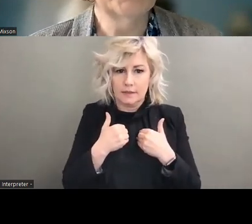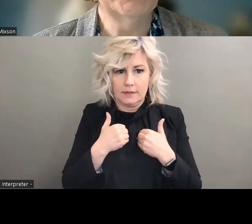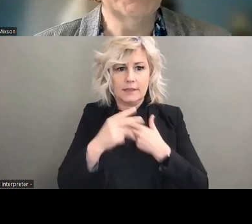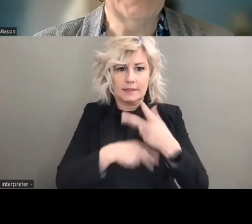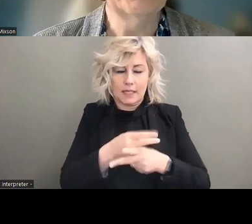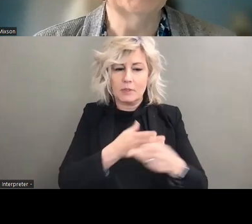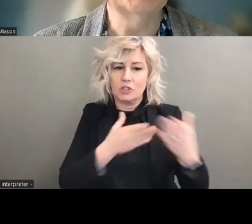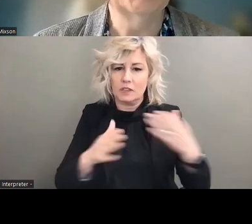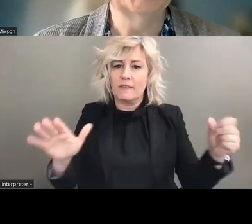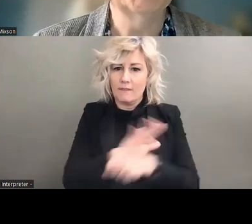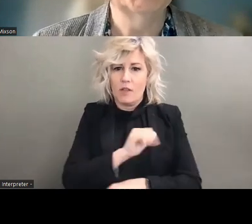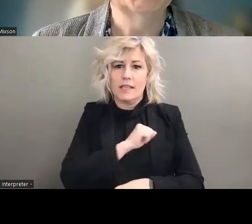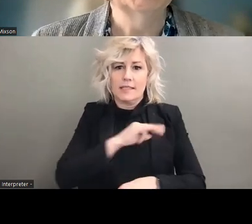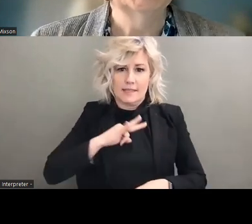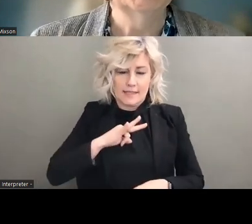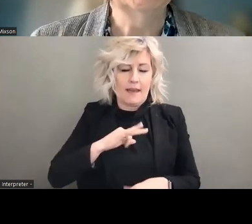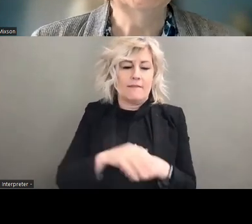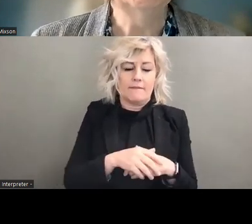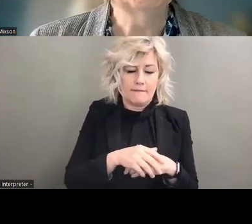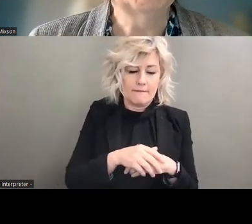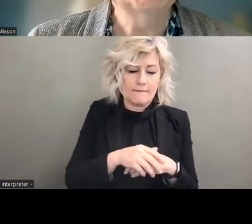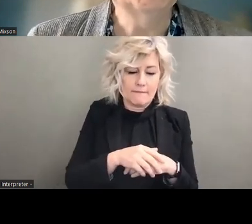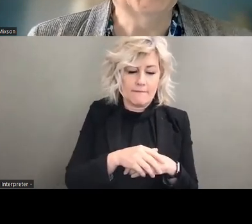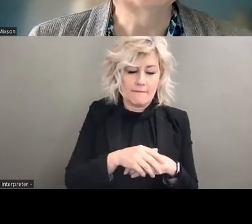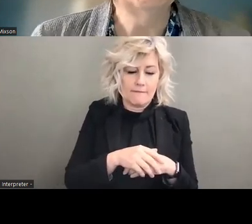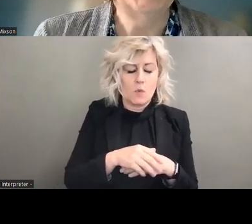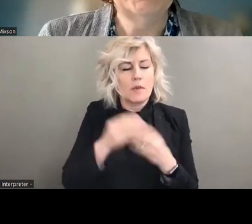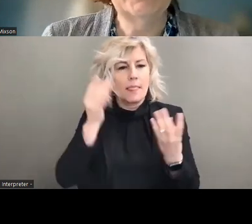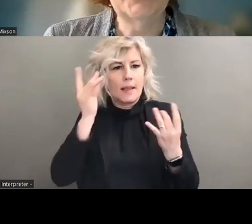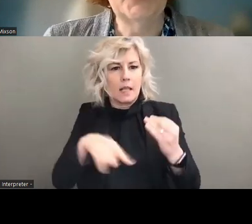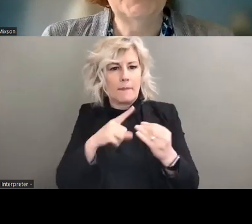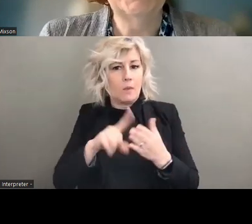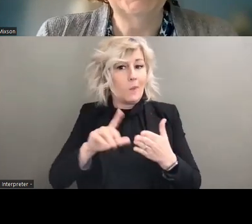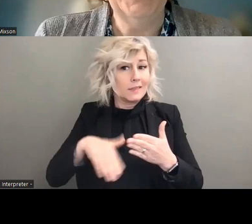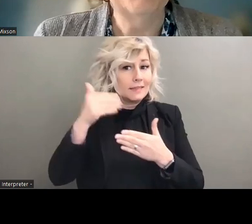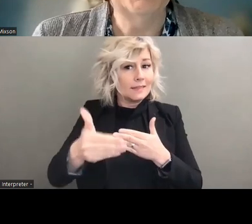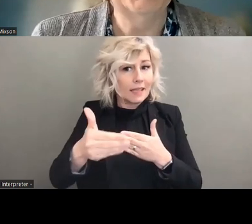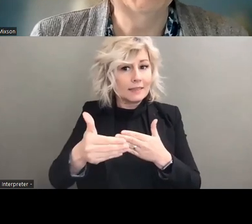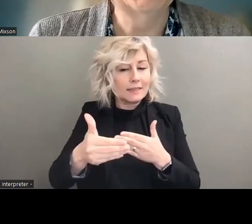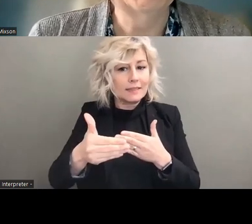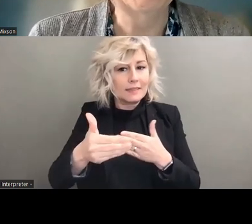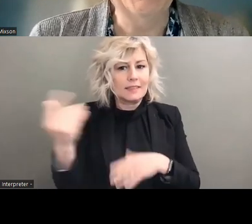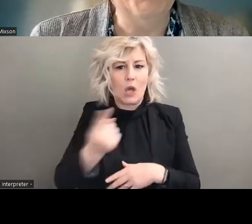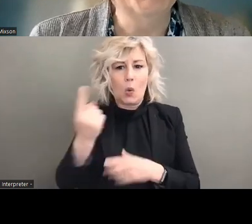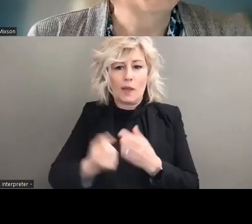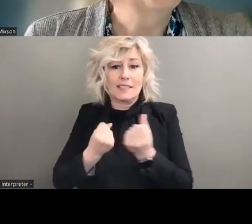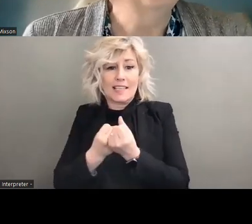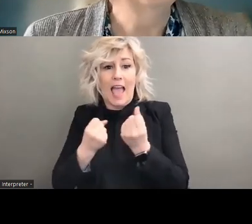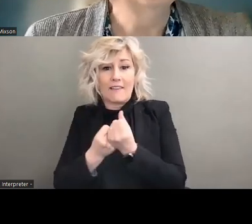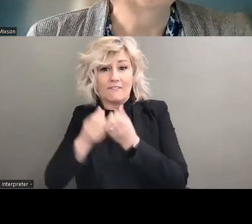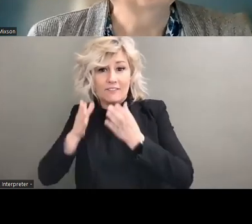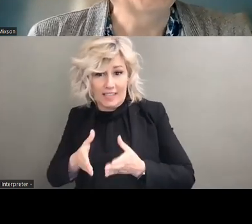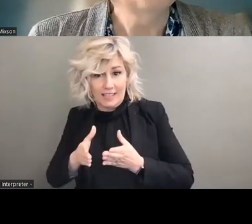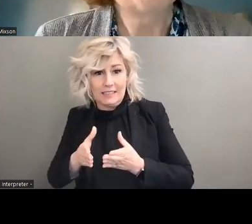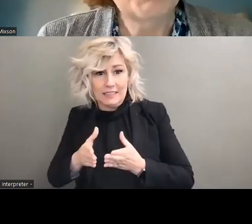services fully staffed. And so thinking through what's next is always like the advocate's dilemma,